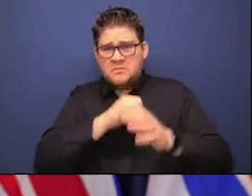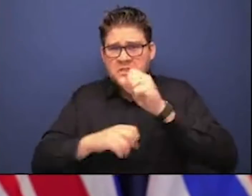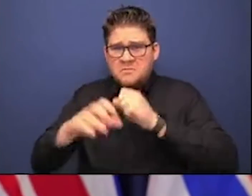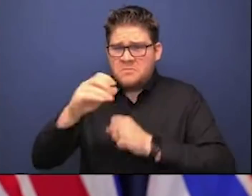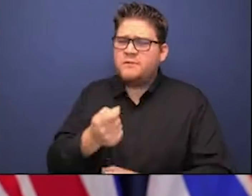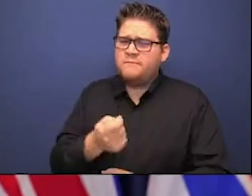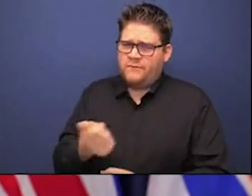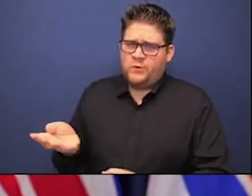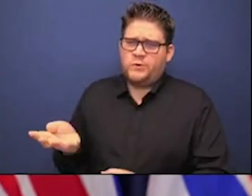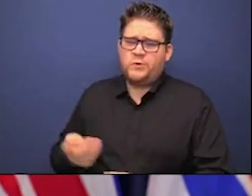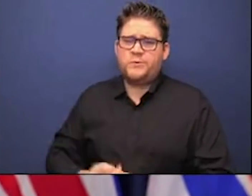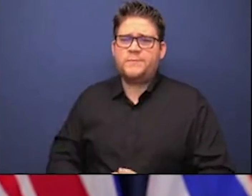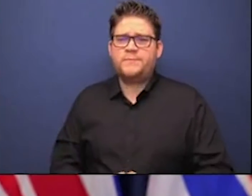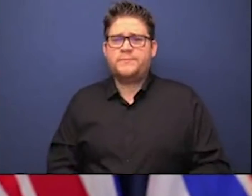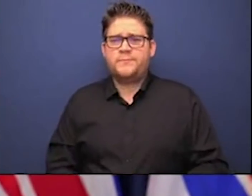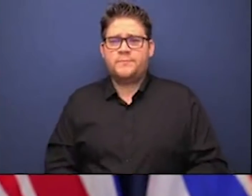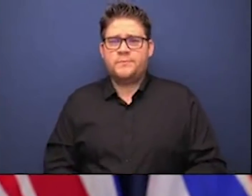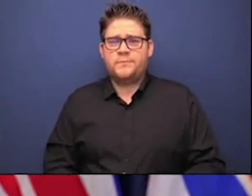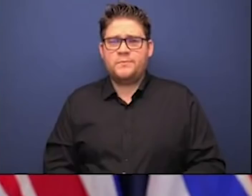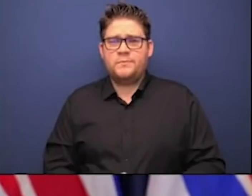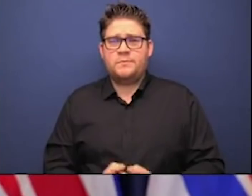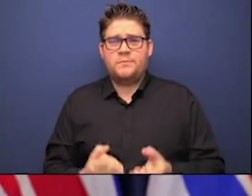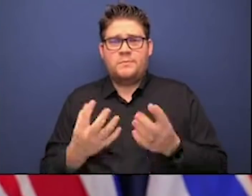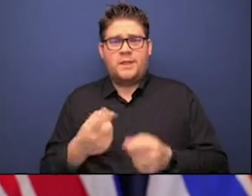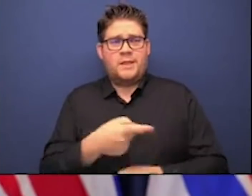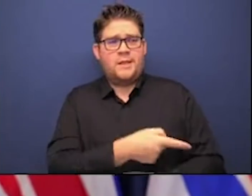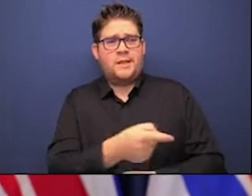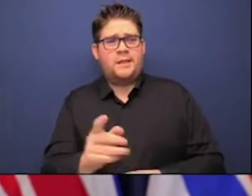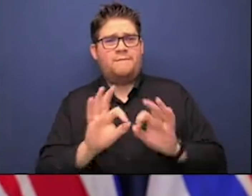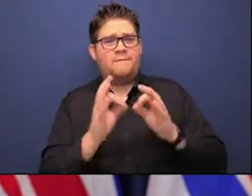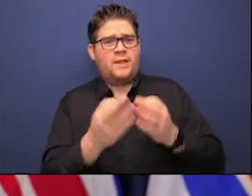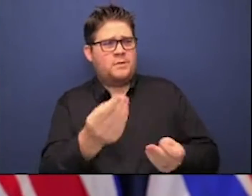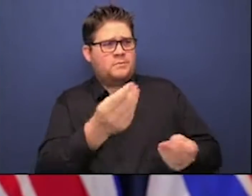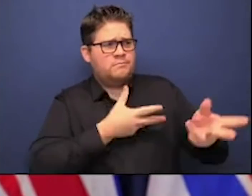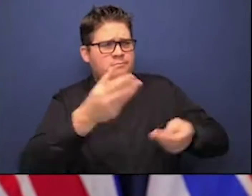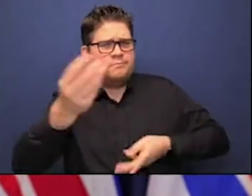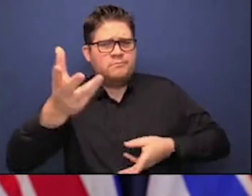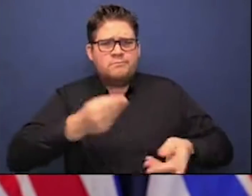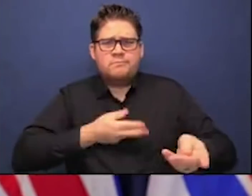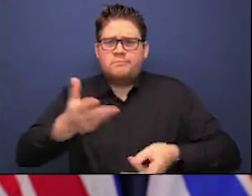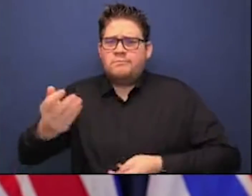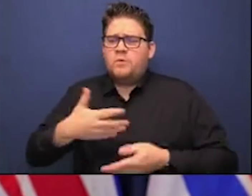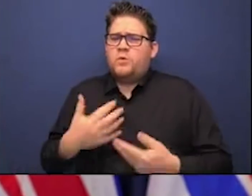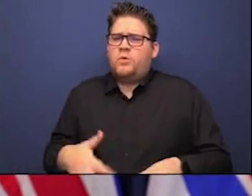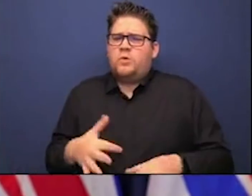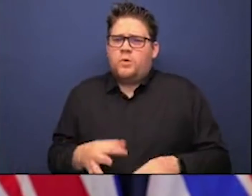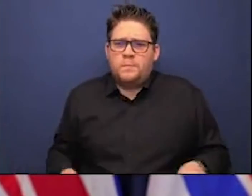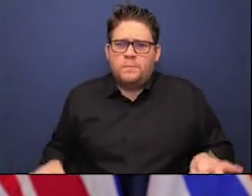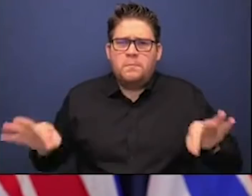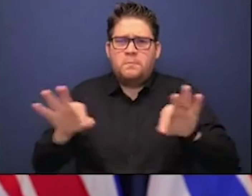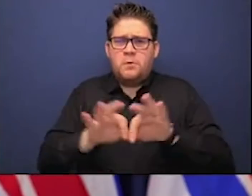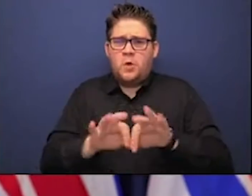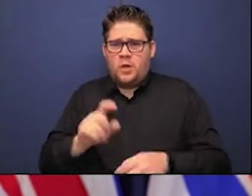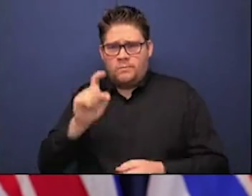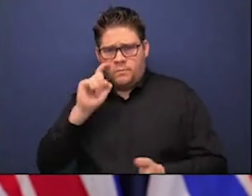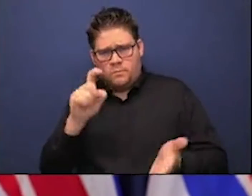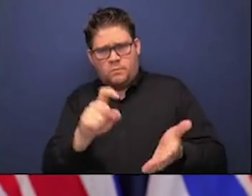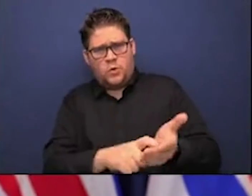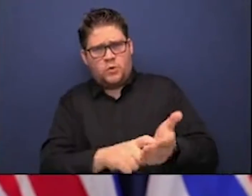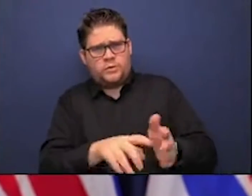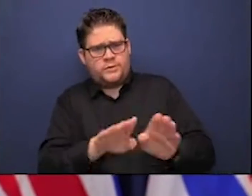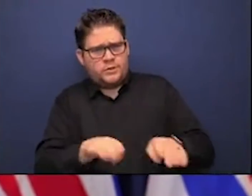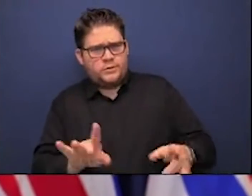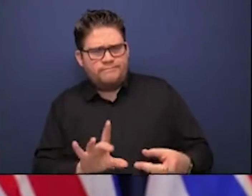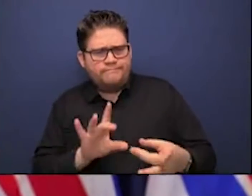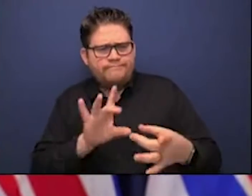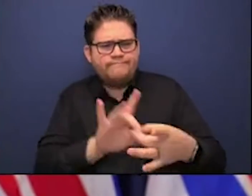heard from many families that it means a lot for their children to join their friends and teachers in the classroom. And